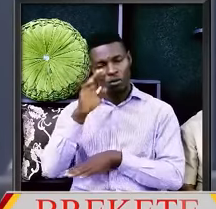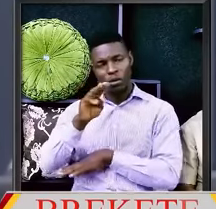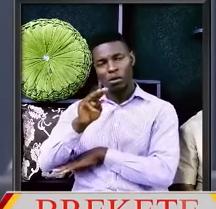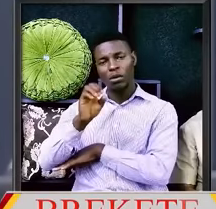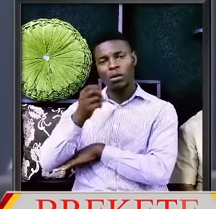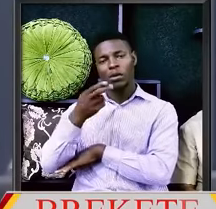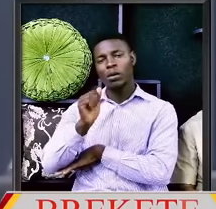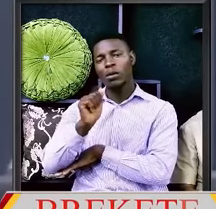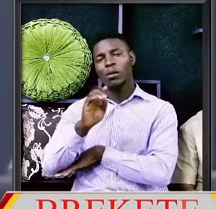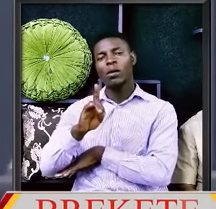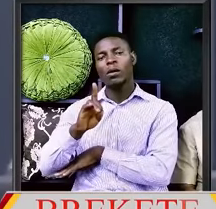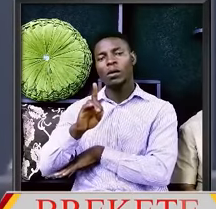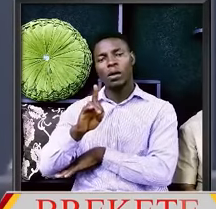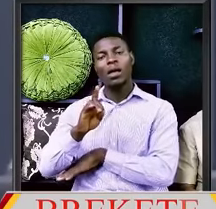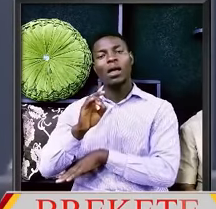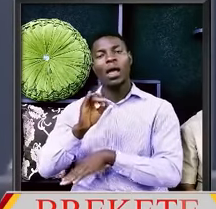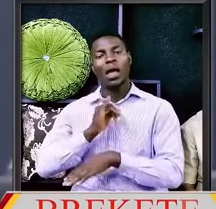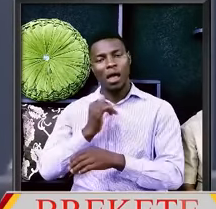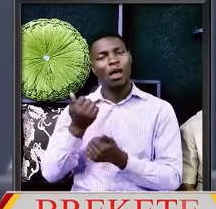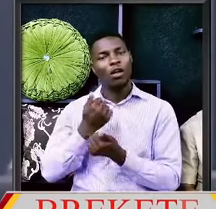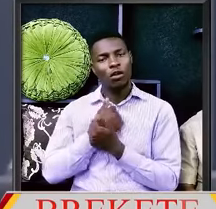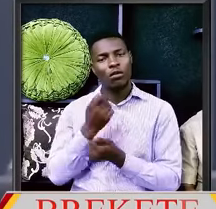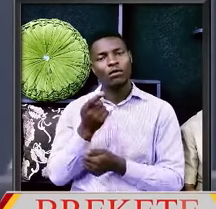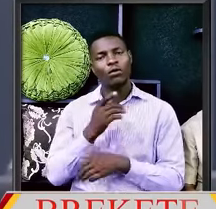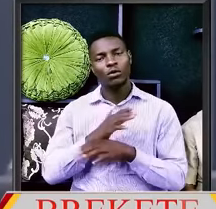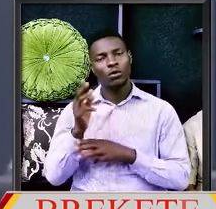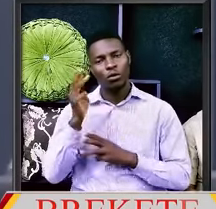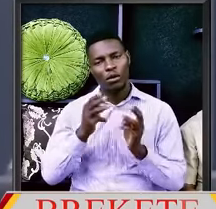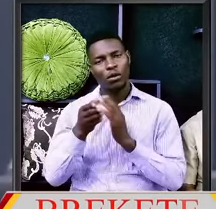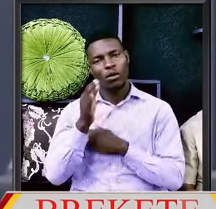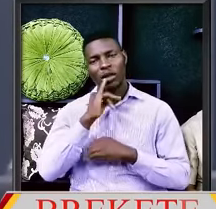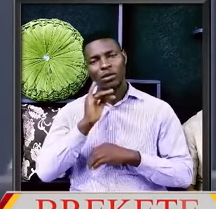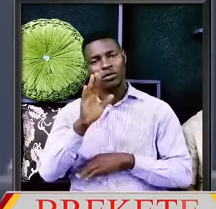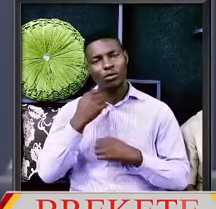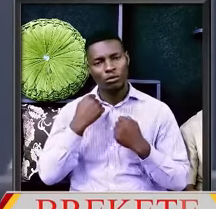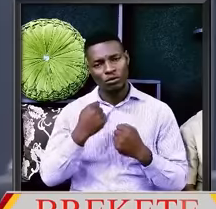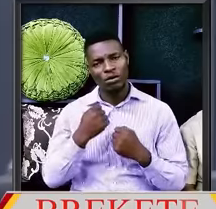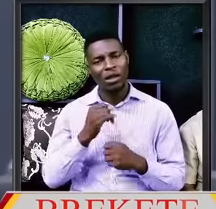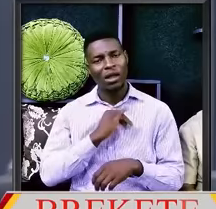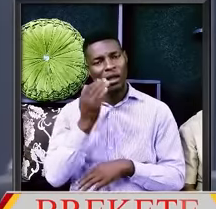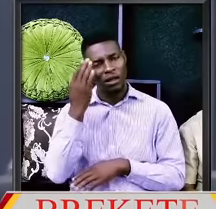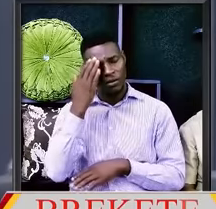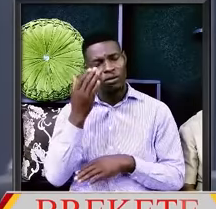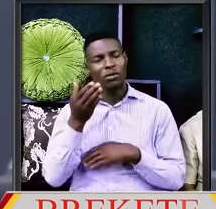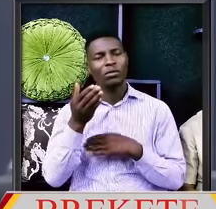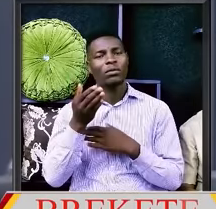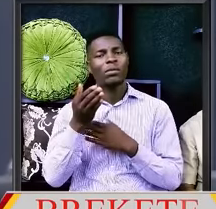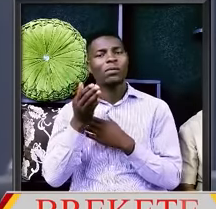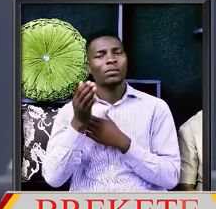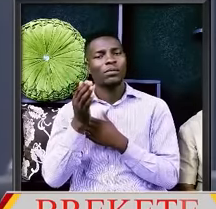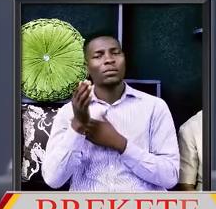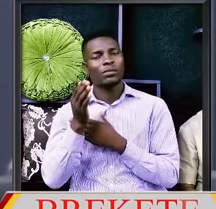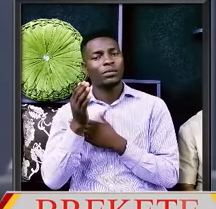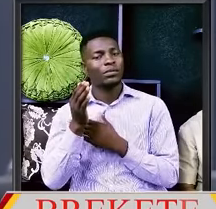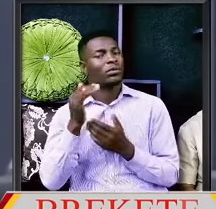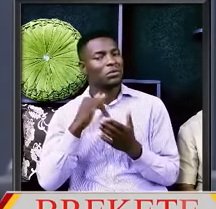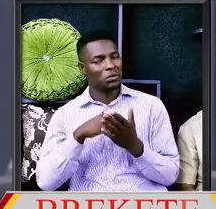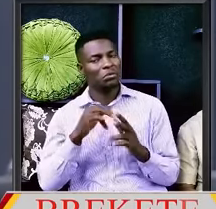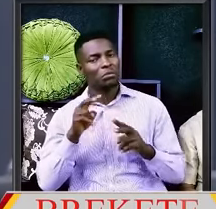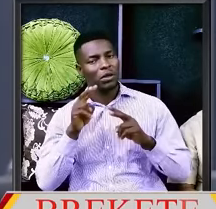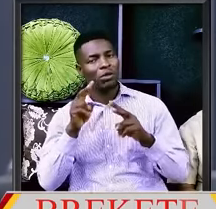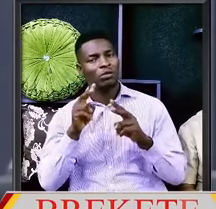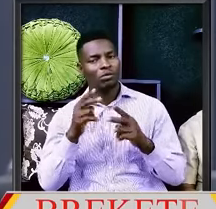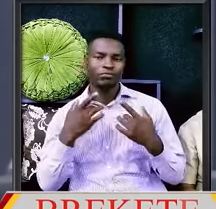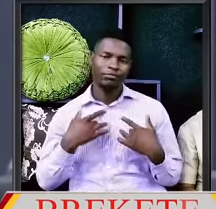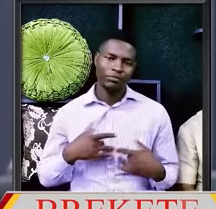So I love you. I love you, sir. Don't worry, God is your strength. I know you will tell like this, but God will stand for